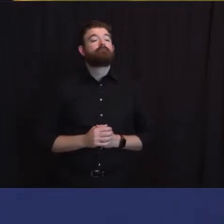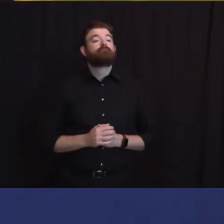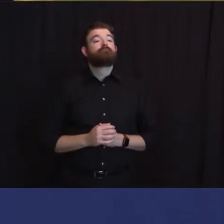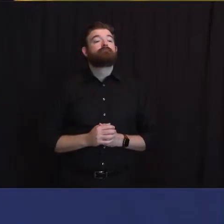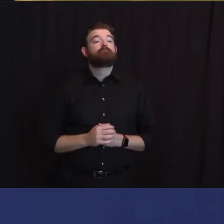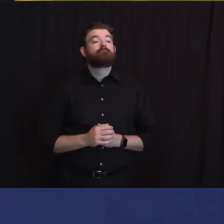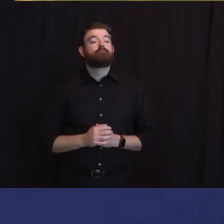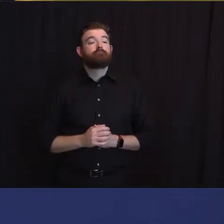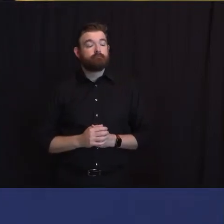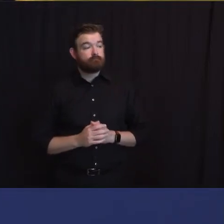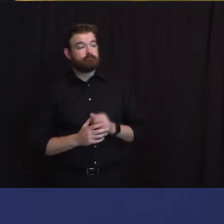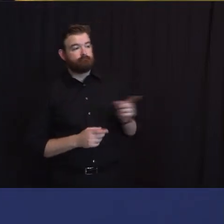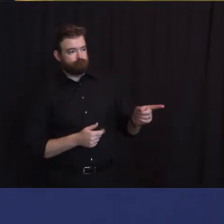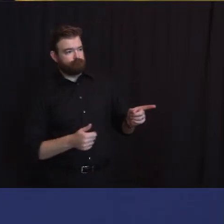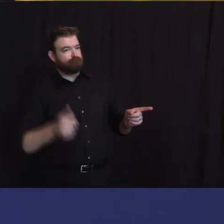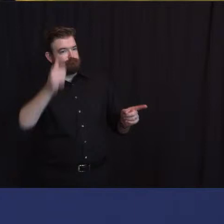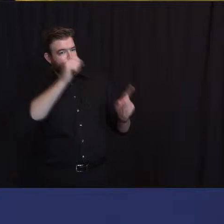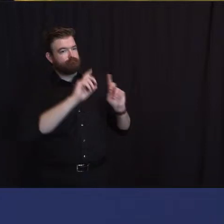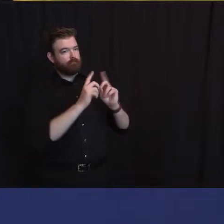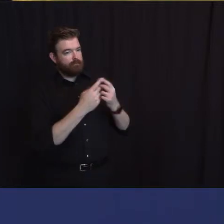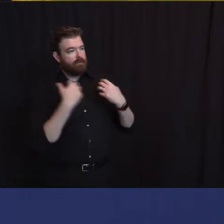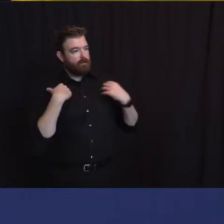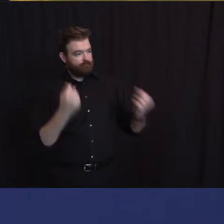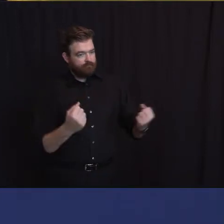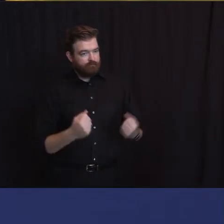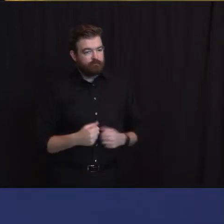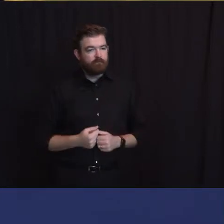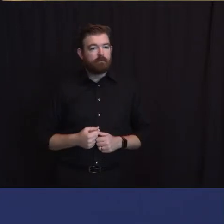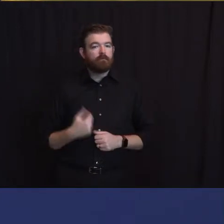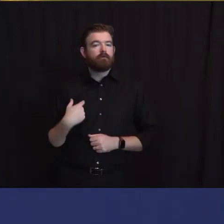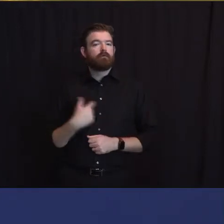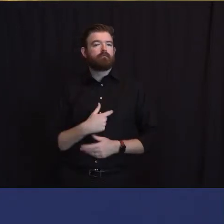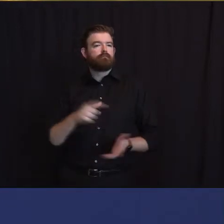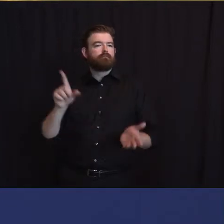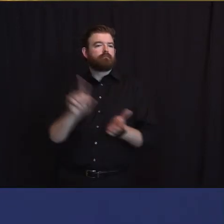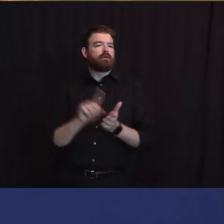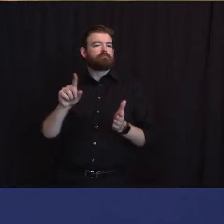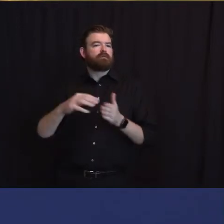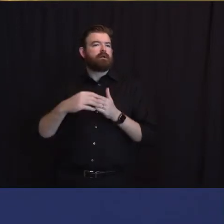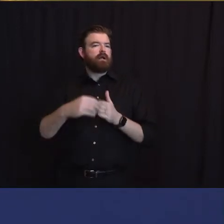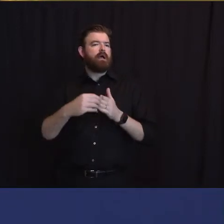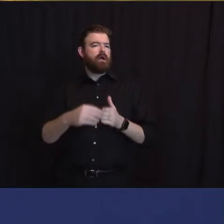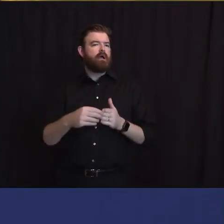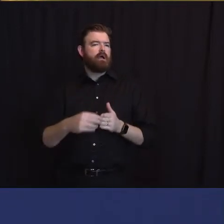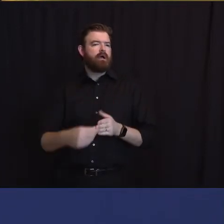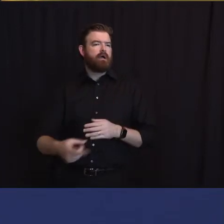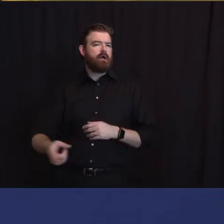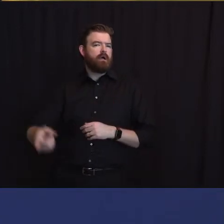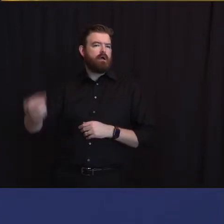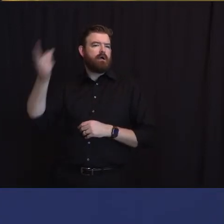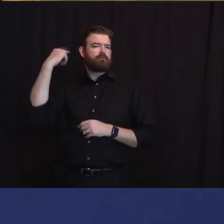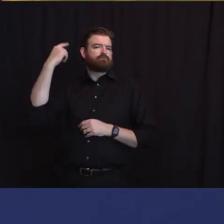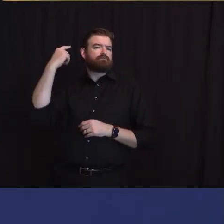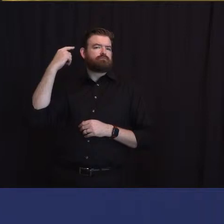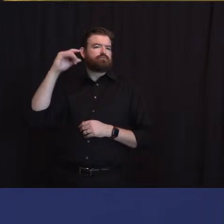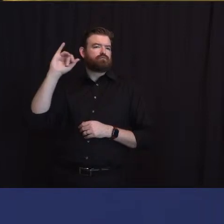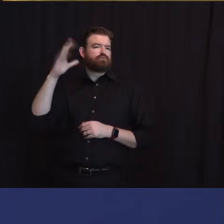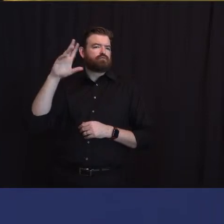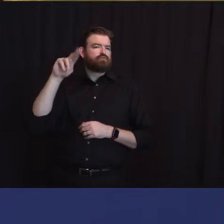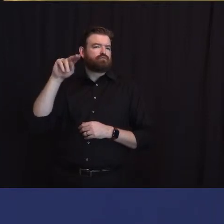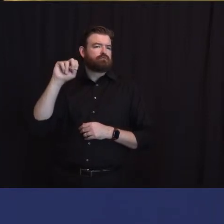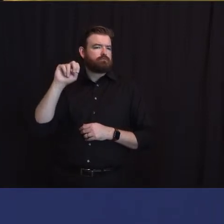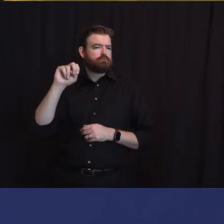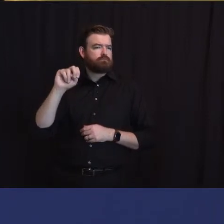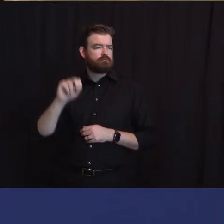but I've said we put guidance out last June, a thick piece of guidance on what we expected school to look like in September.